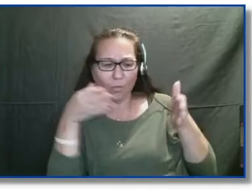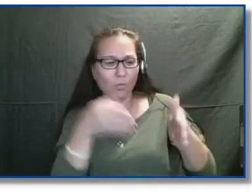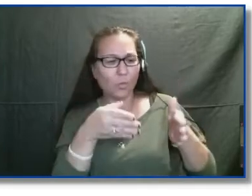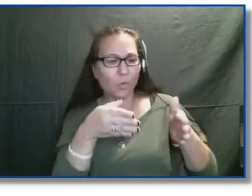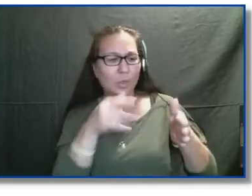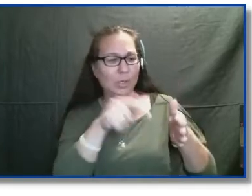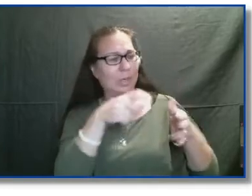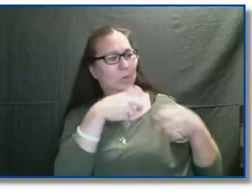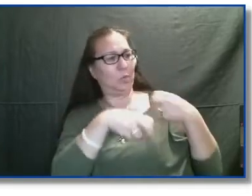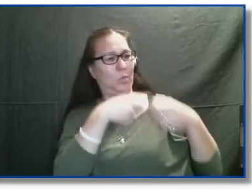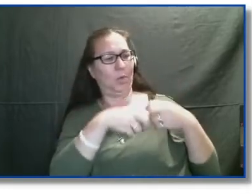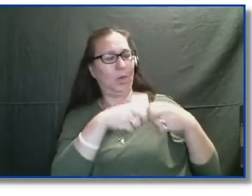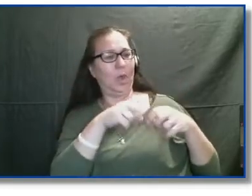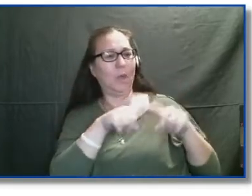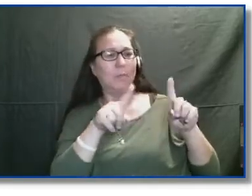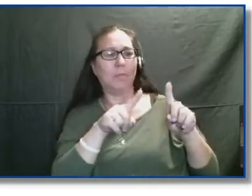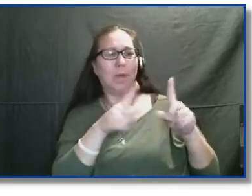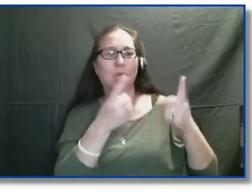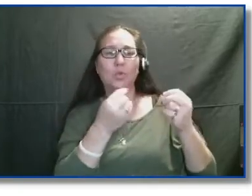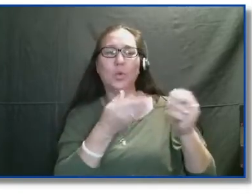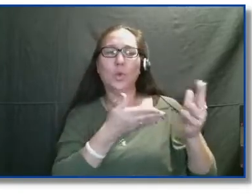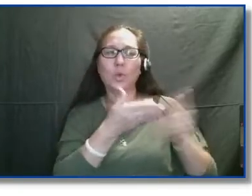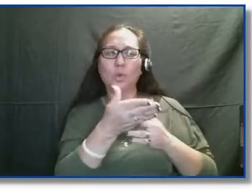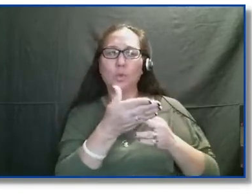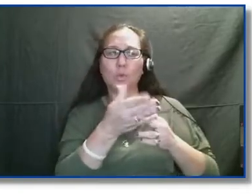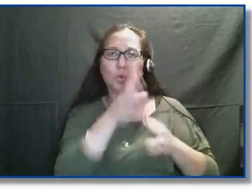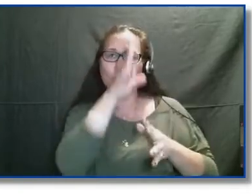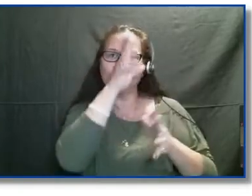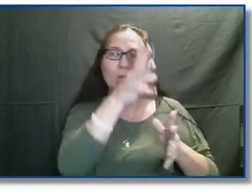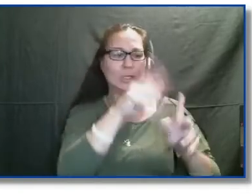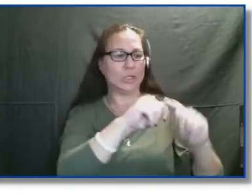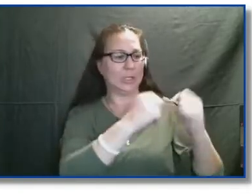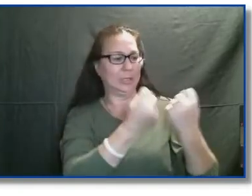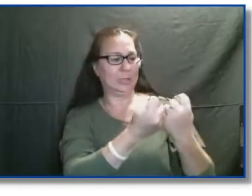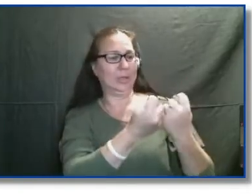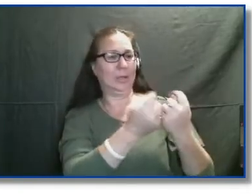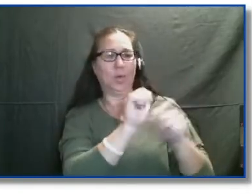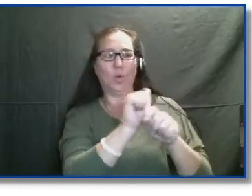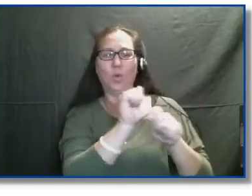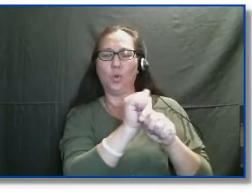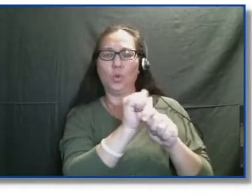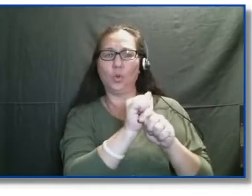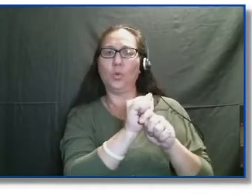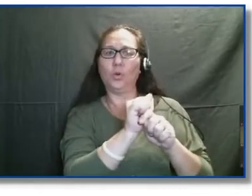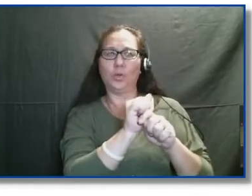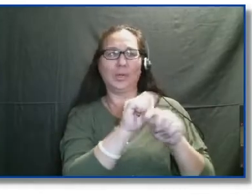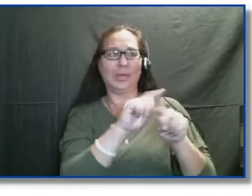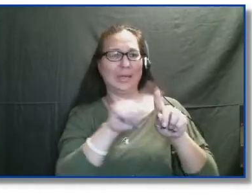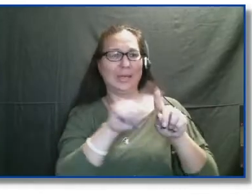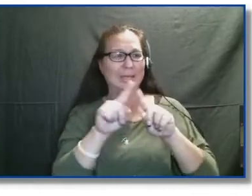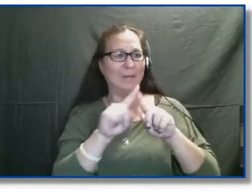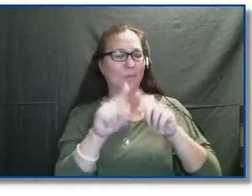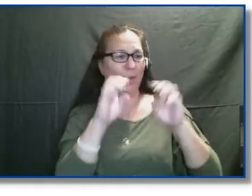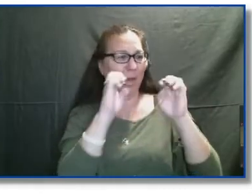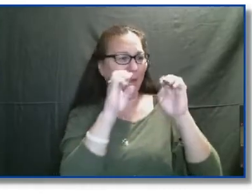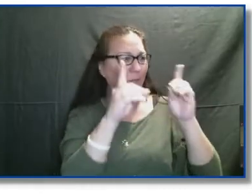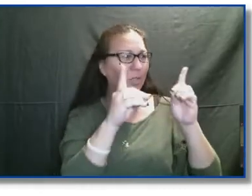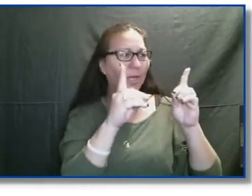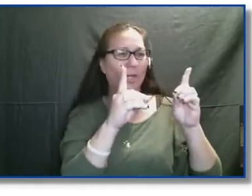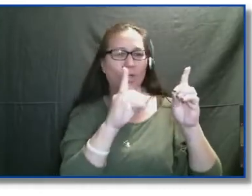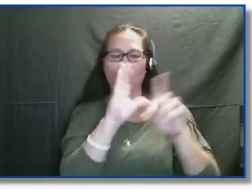doing it through the creation of teams, working together across the various learning cultures. And I know you stand for